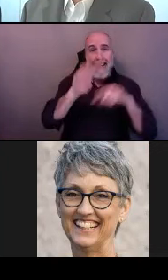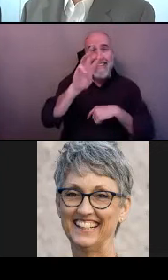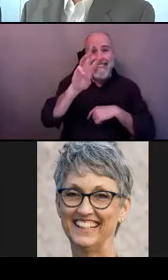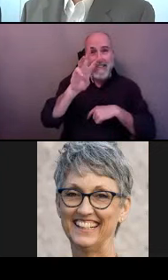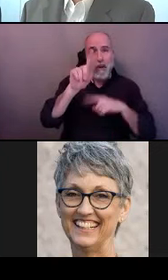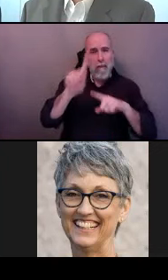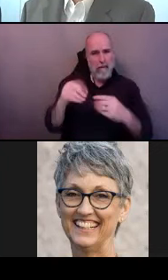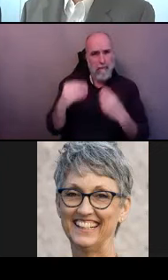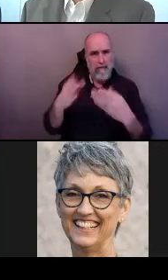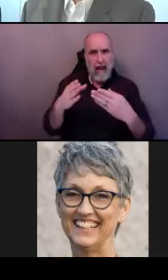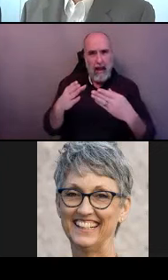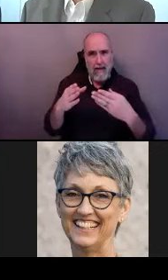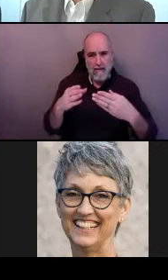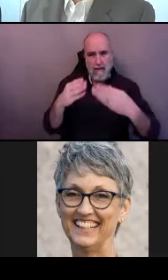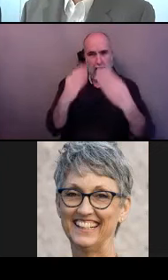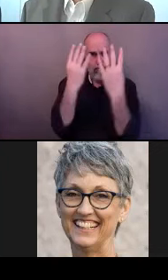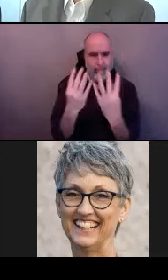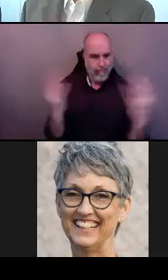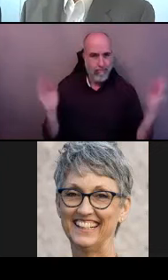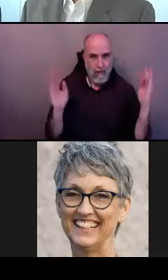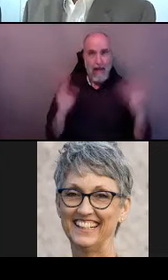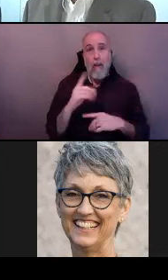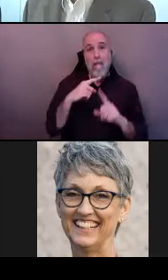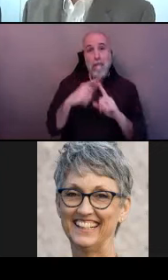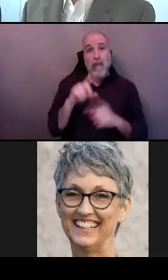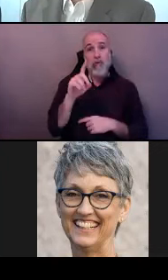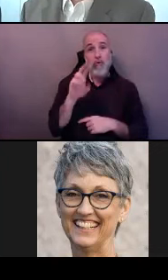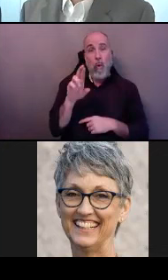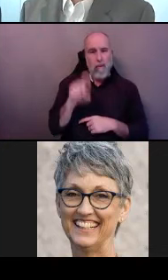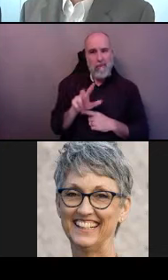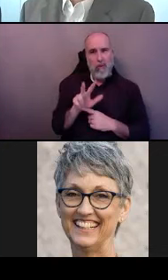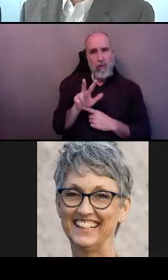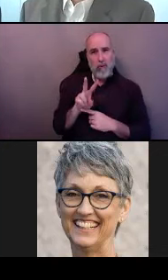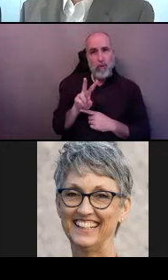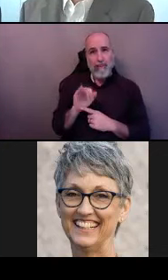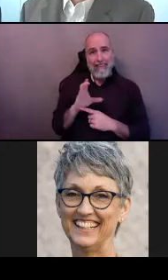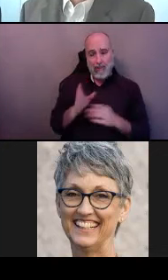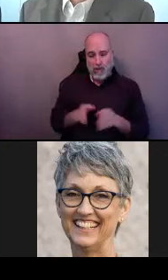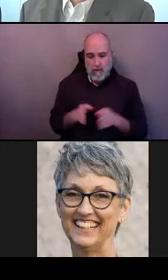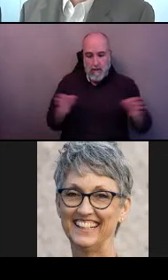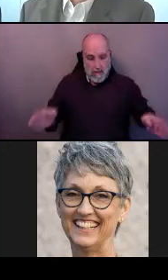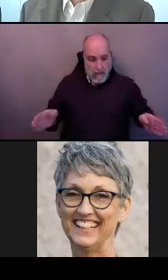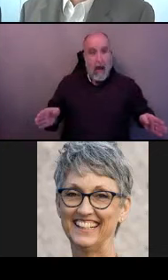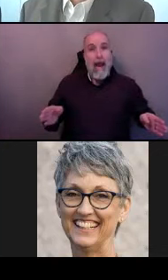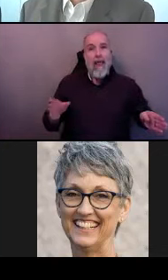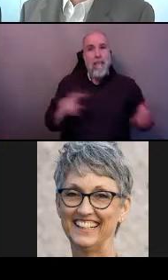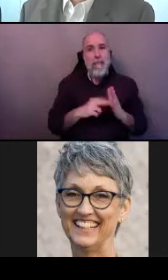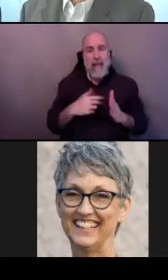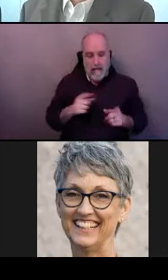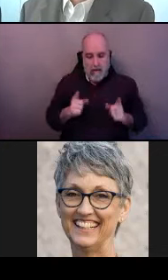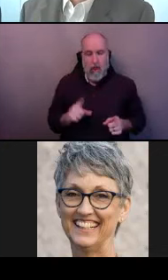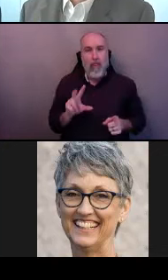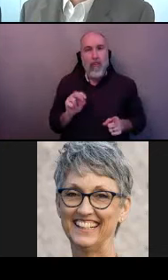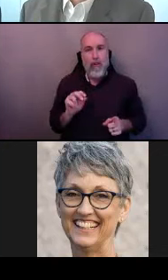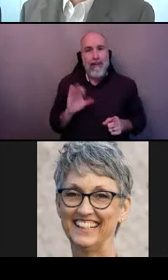to be provided. And then a 32-inch wide door will provide a 30-inch clear opening. And